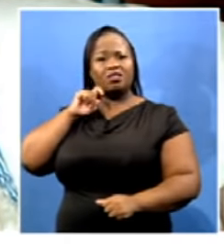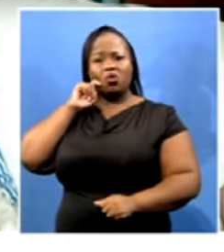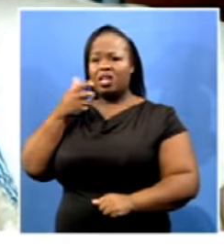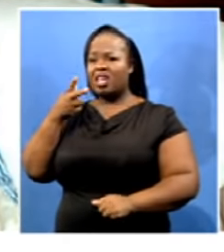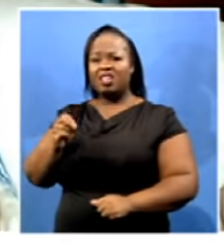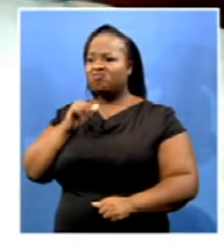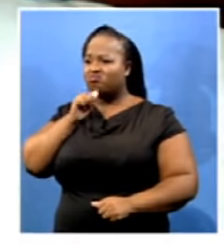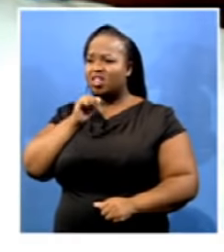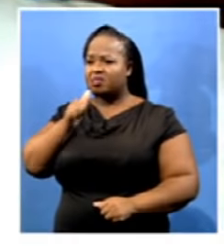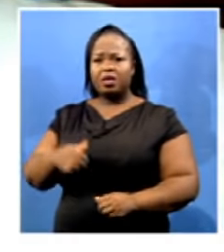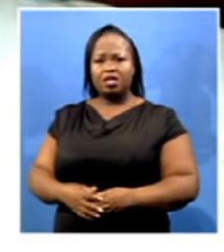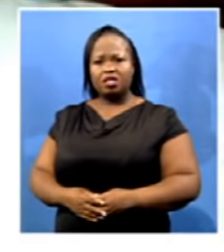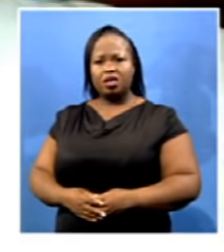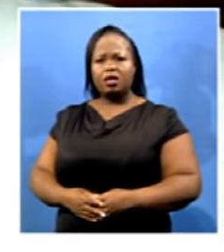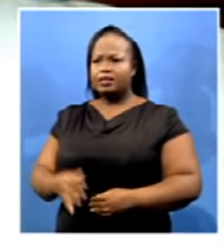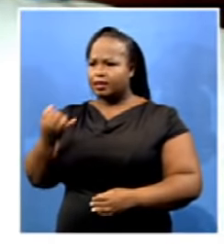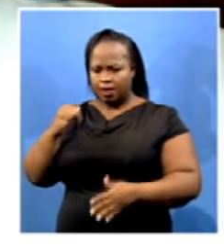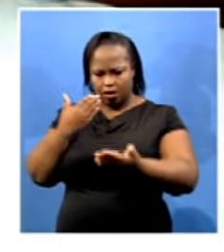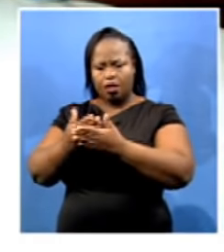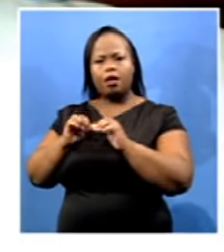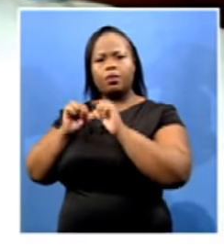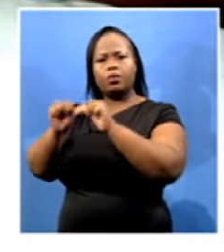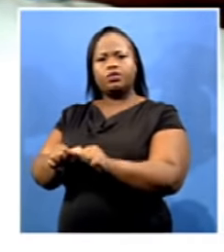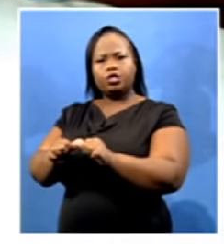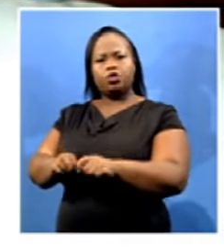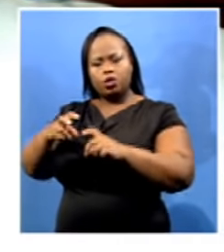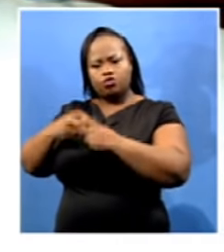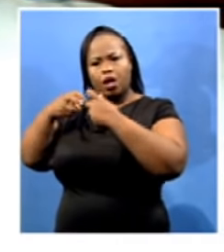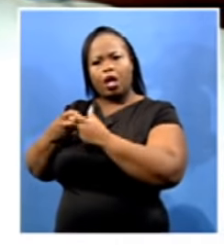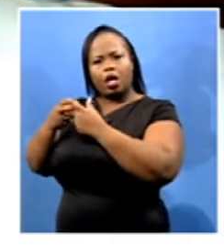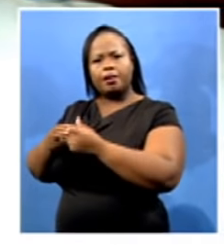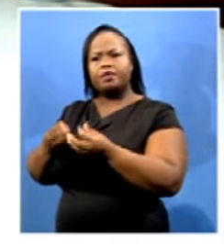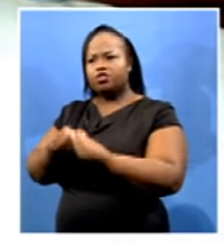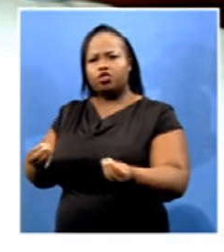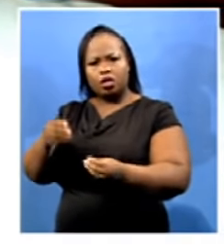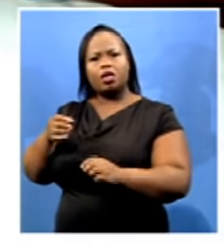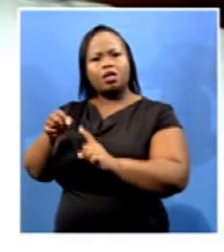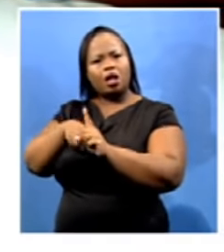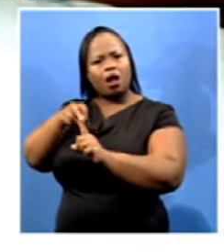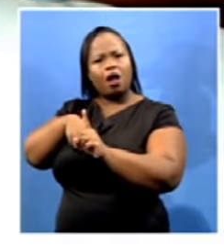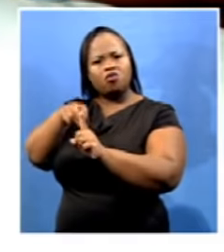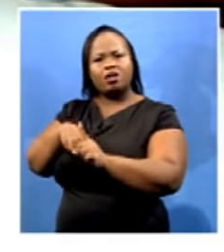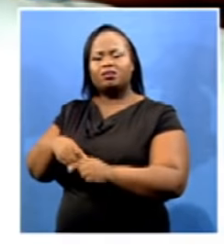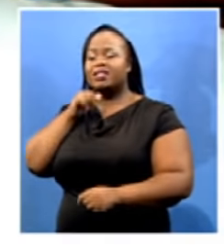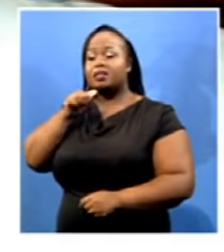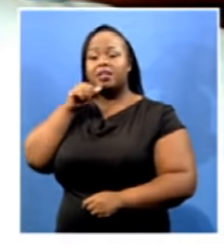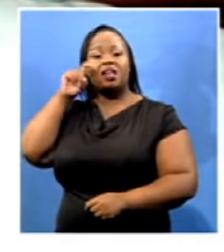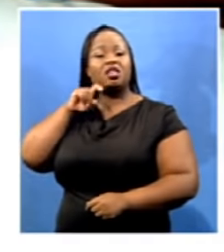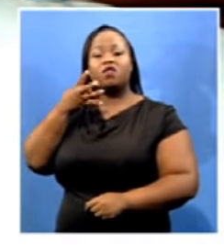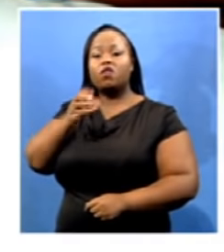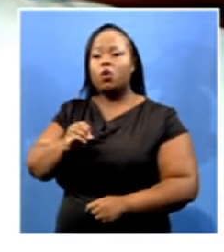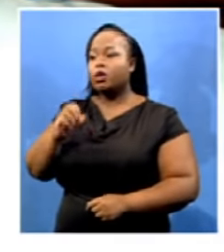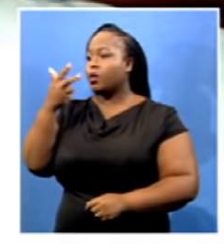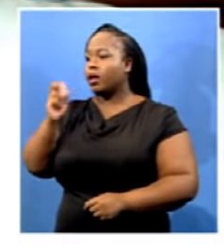him from continuing to molest children. It doesn't matter if you're 40 years old or 80 years